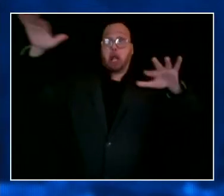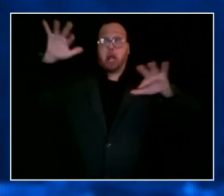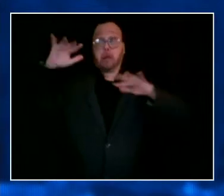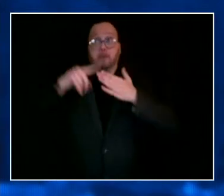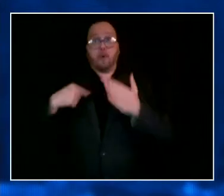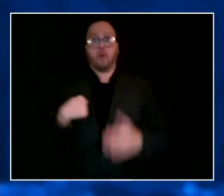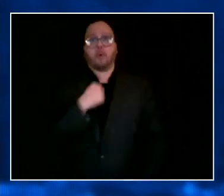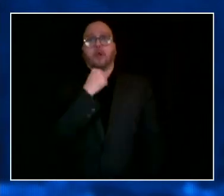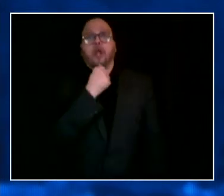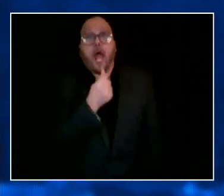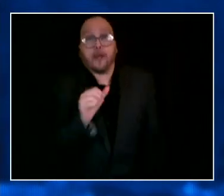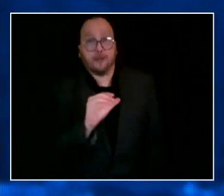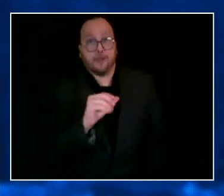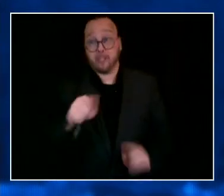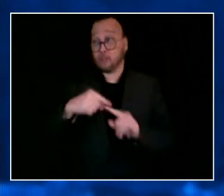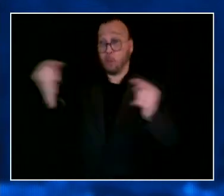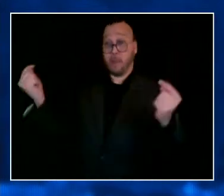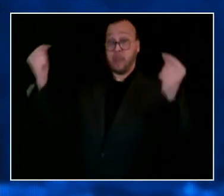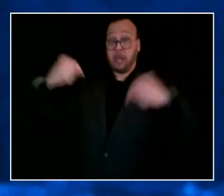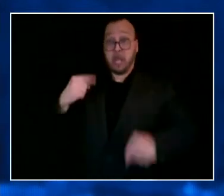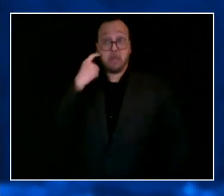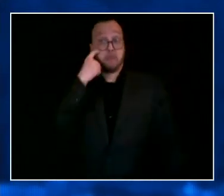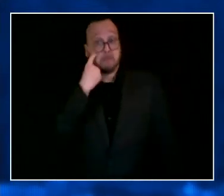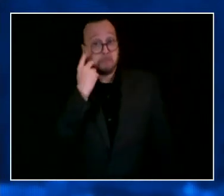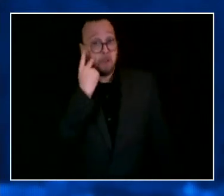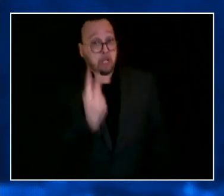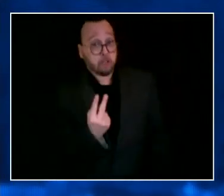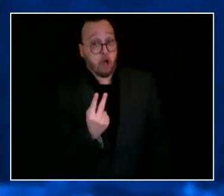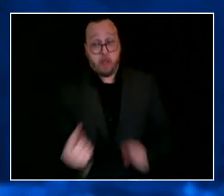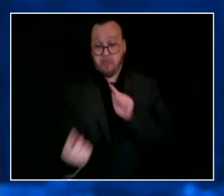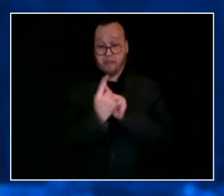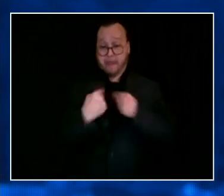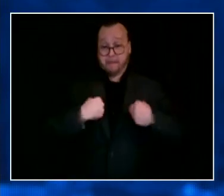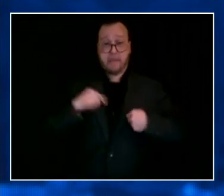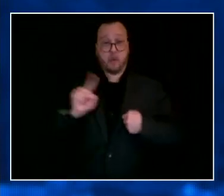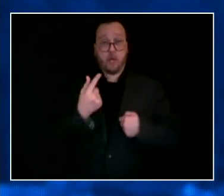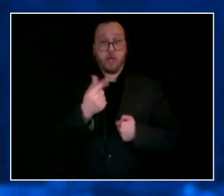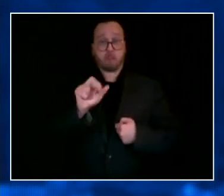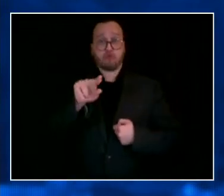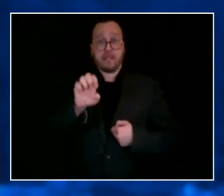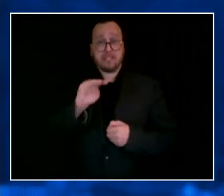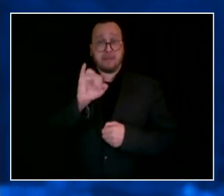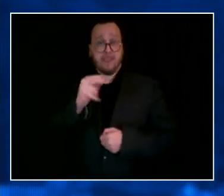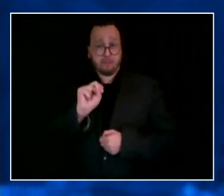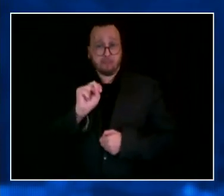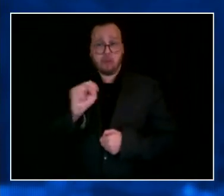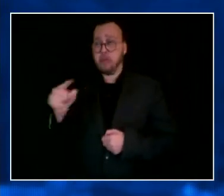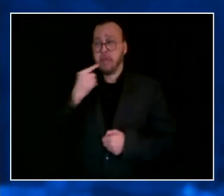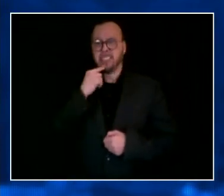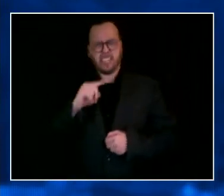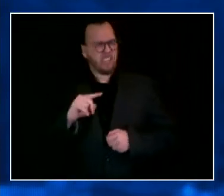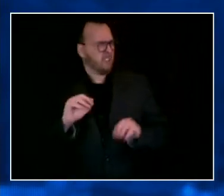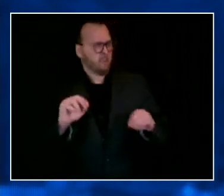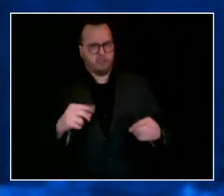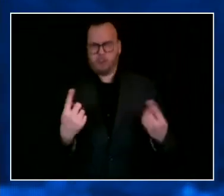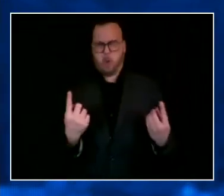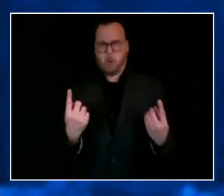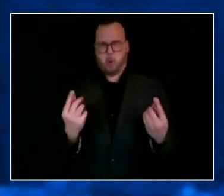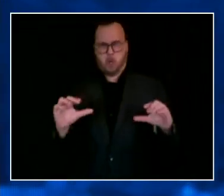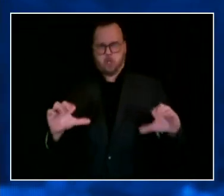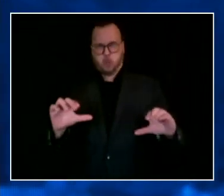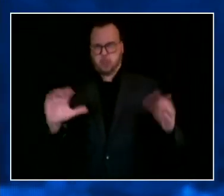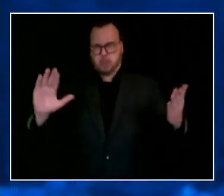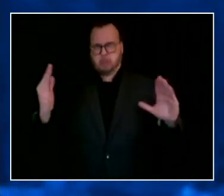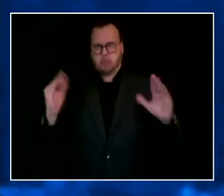doing. When they came here, they met me at Gracie Mansion, and they said, no one is doing what New York